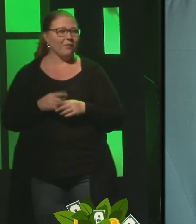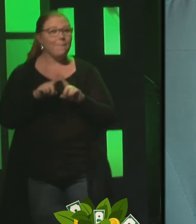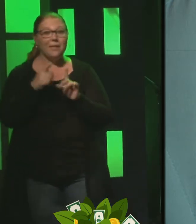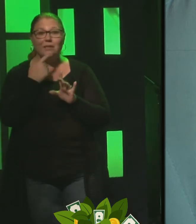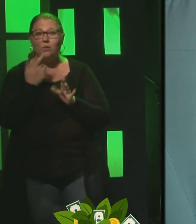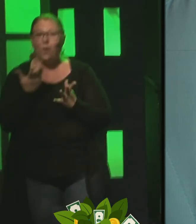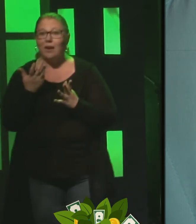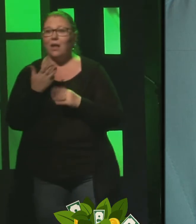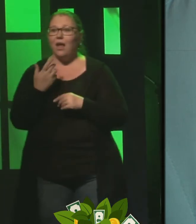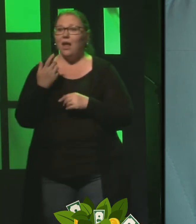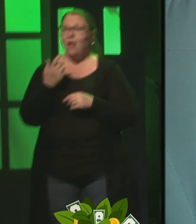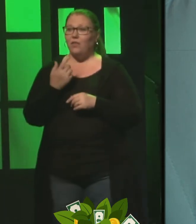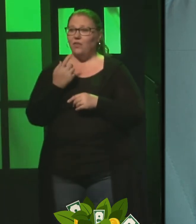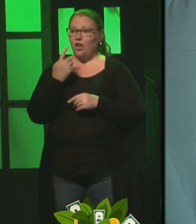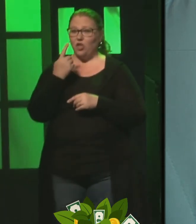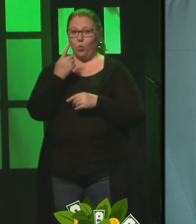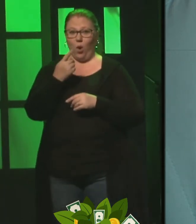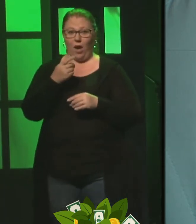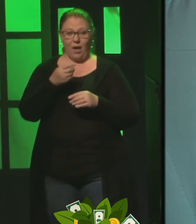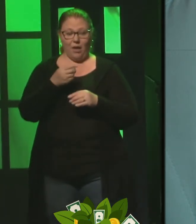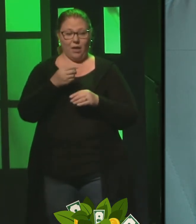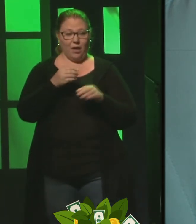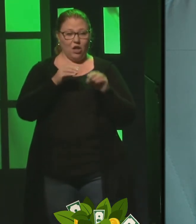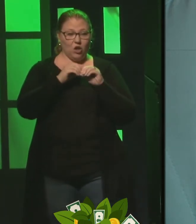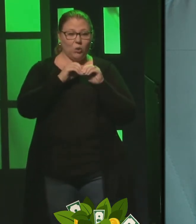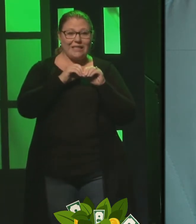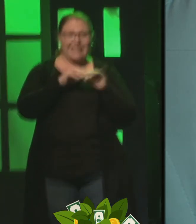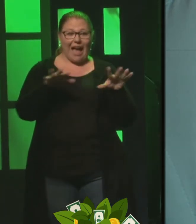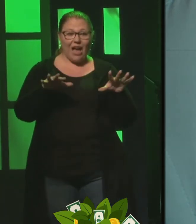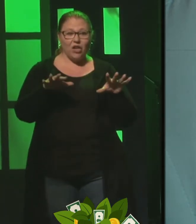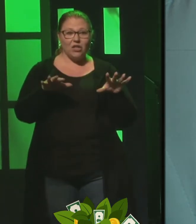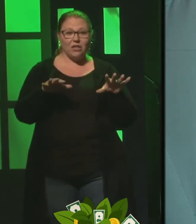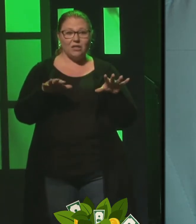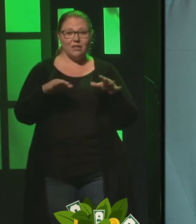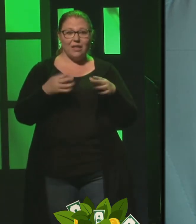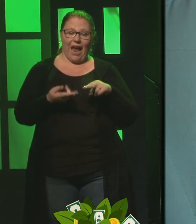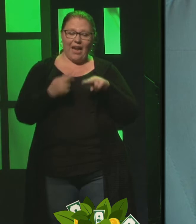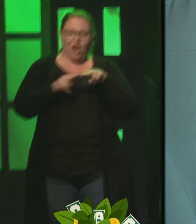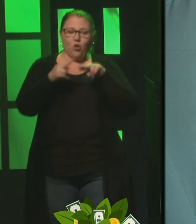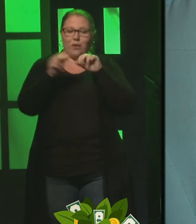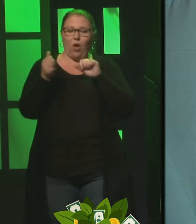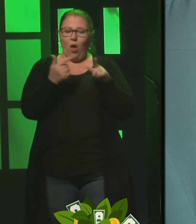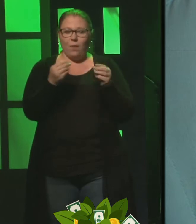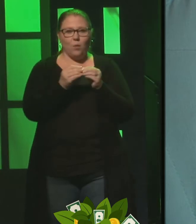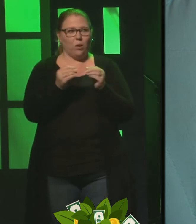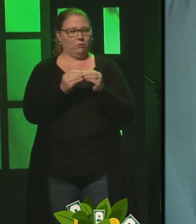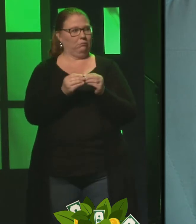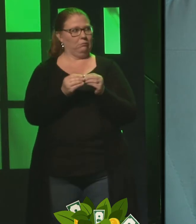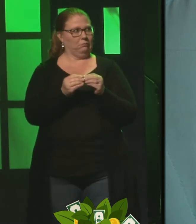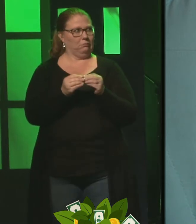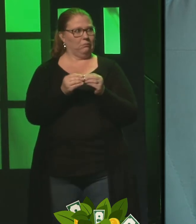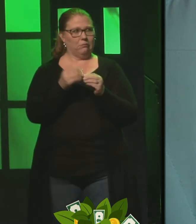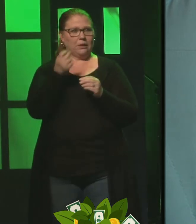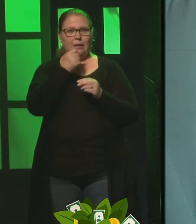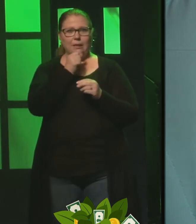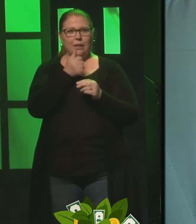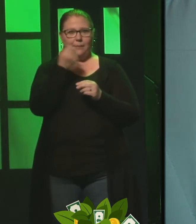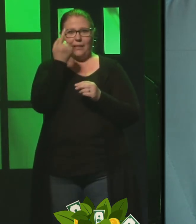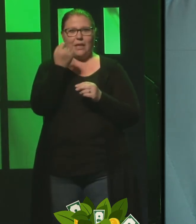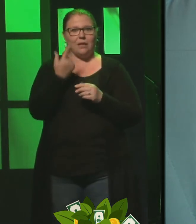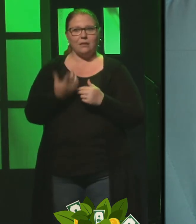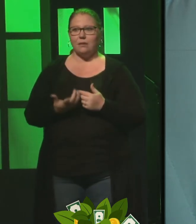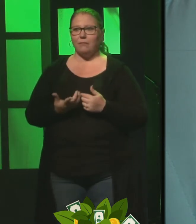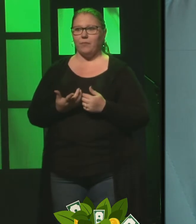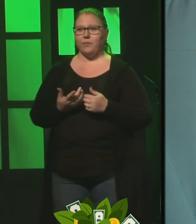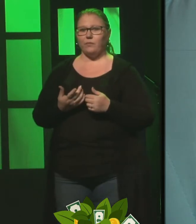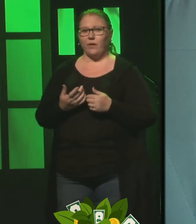says. There is one who scatters and yet increases all the more. Doesn't make any sense. Just scatter, and they increase all the more.